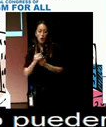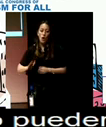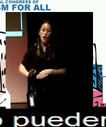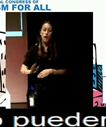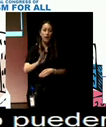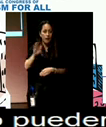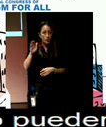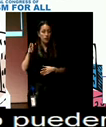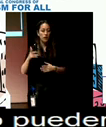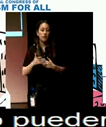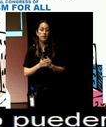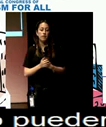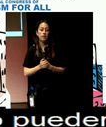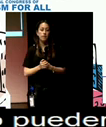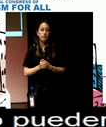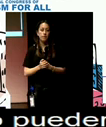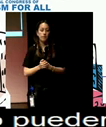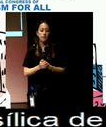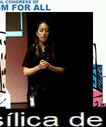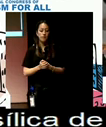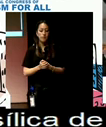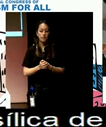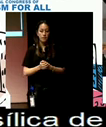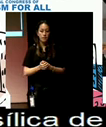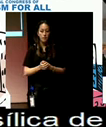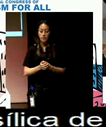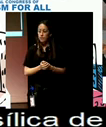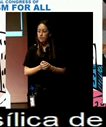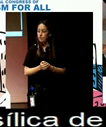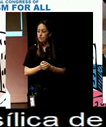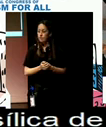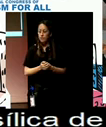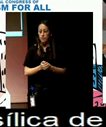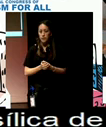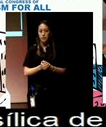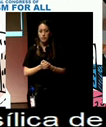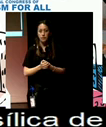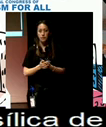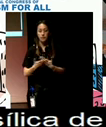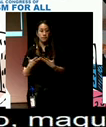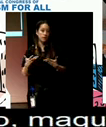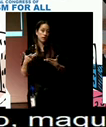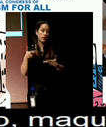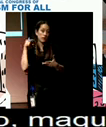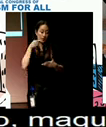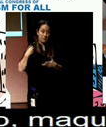You can see an access ramp, the environment where we have carried out some works.